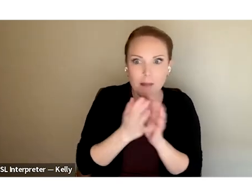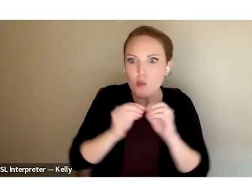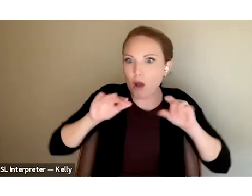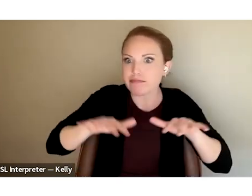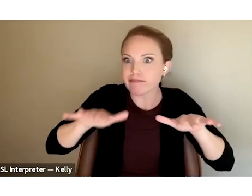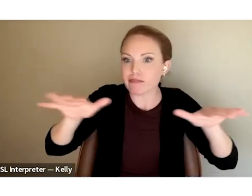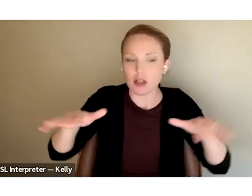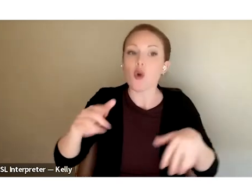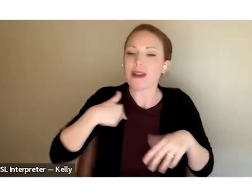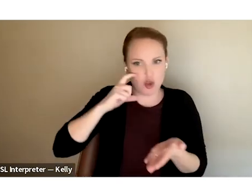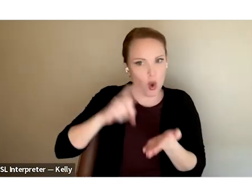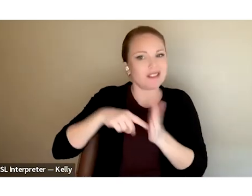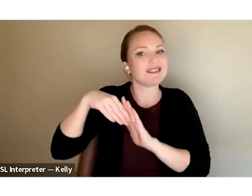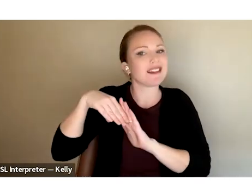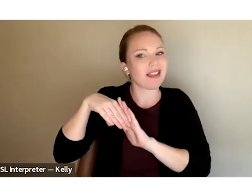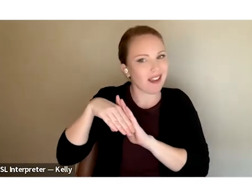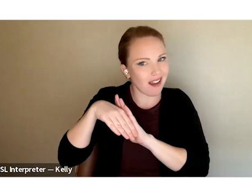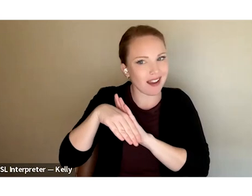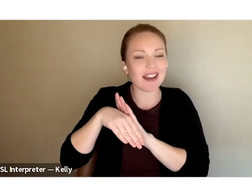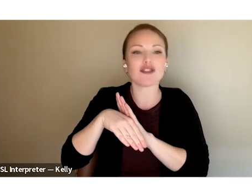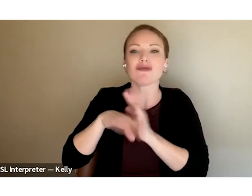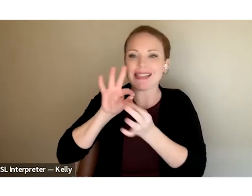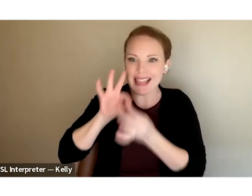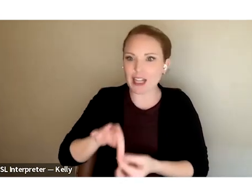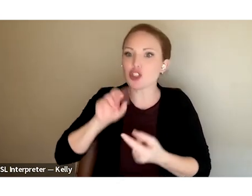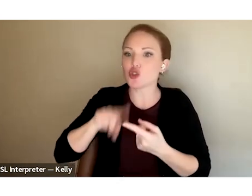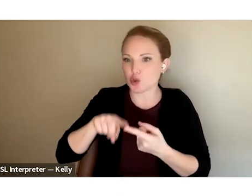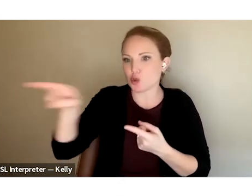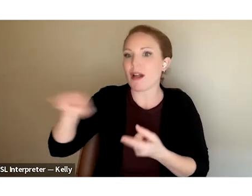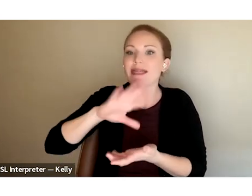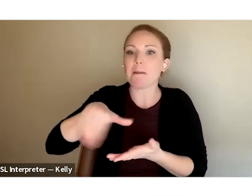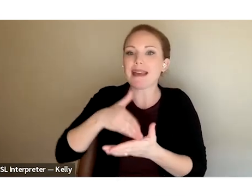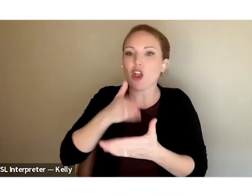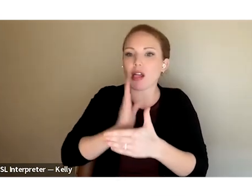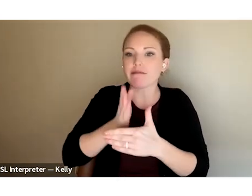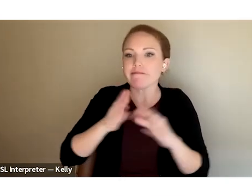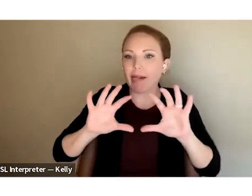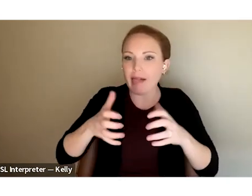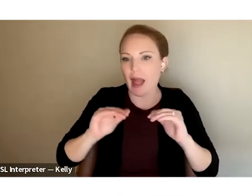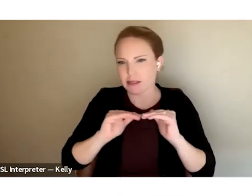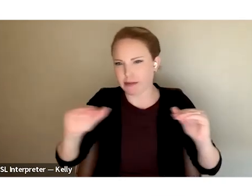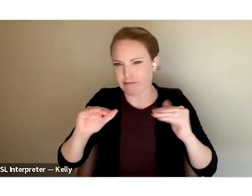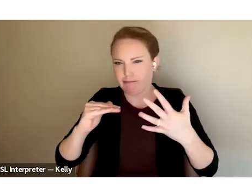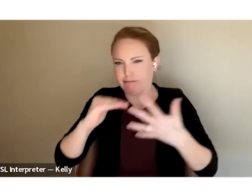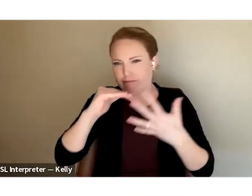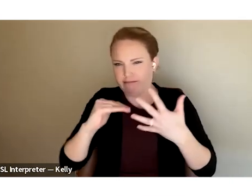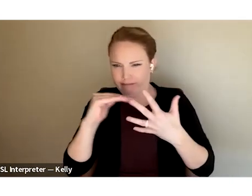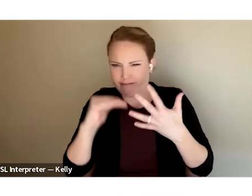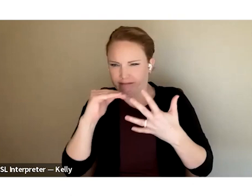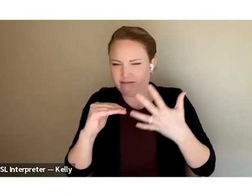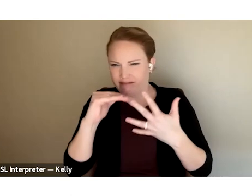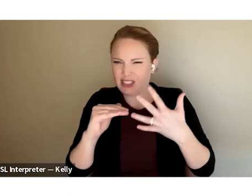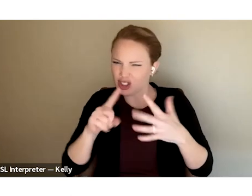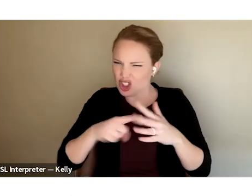decline around the state and safety of the middle class. So they sought out an International Monetary Fund loan,